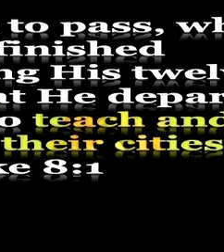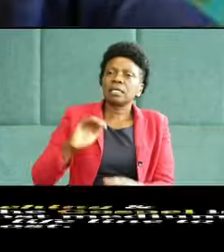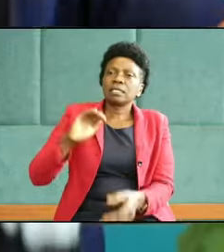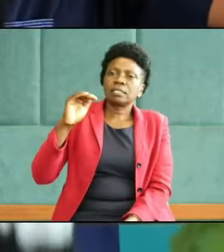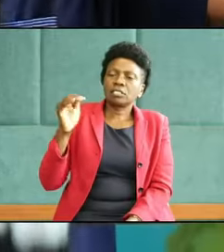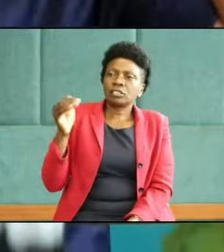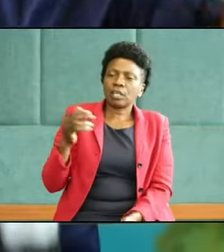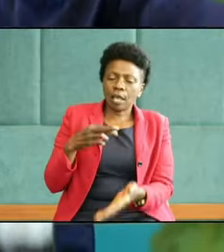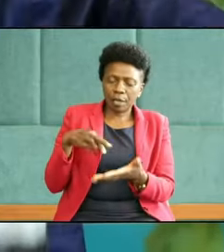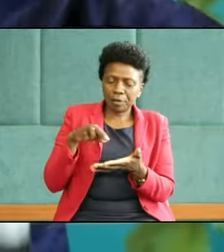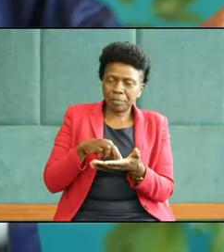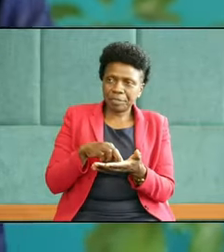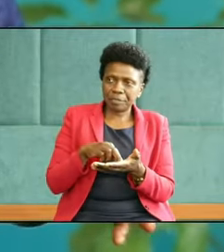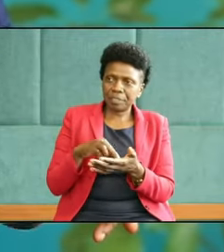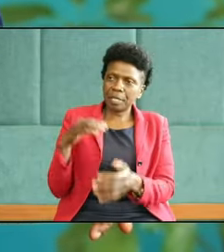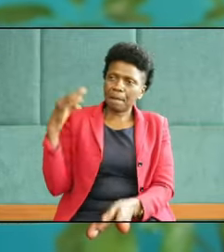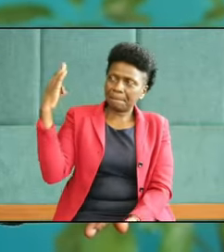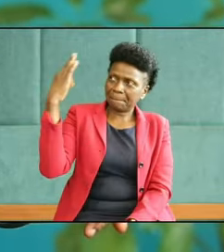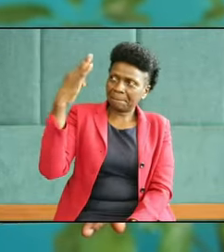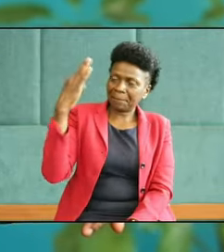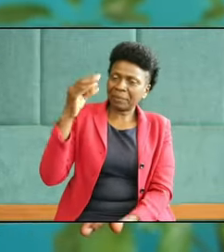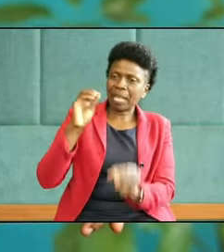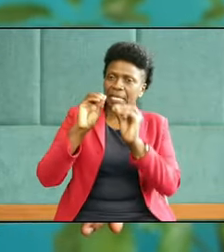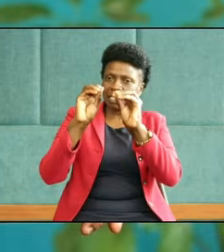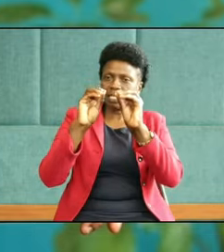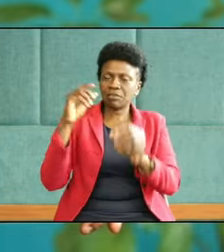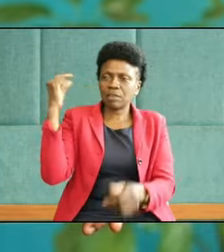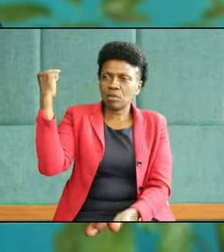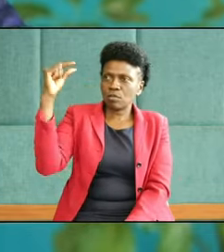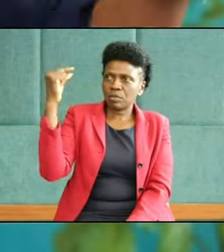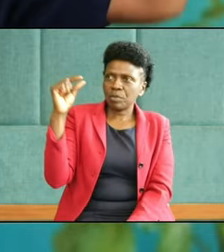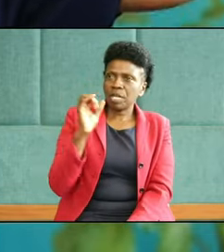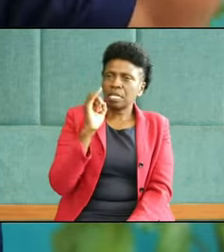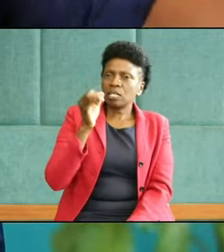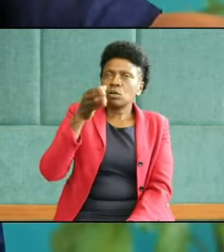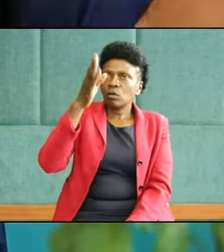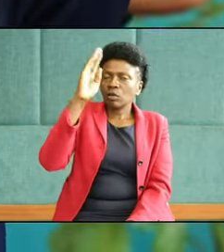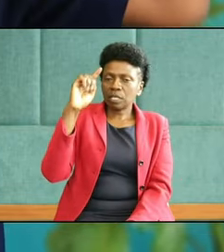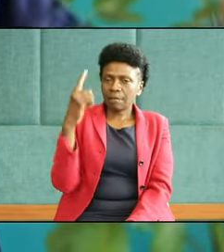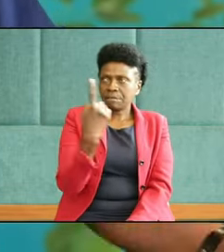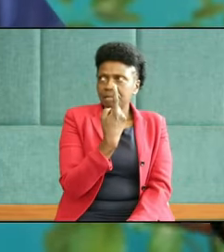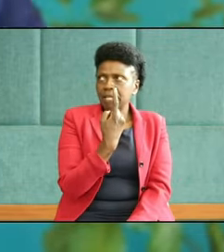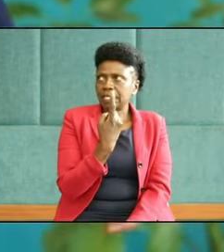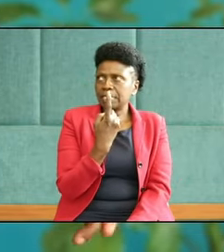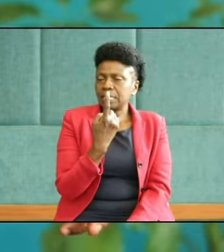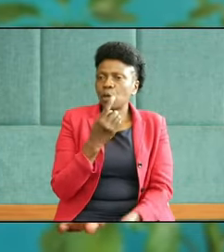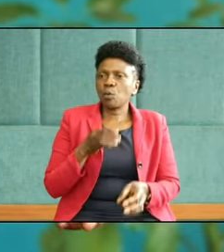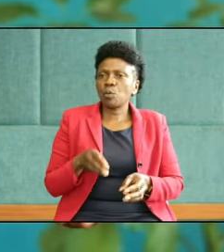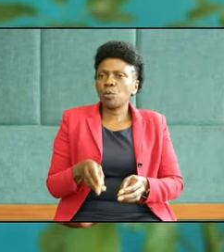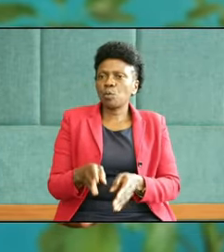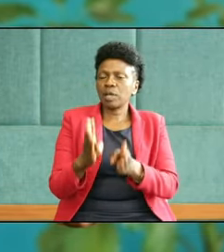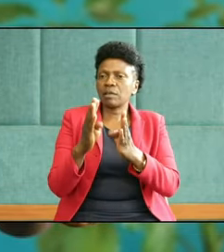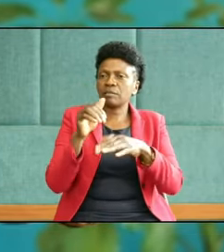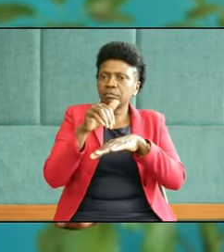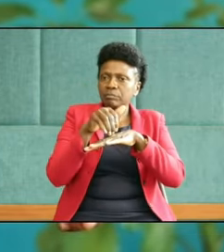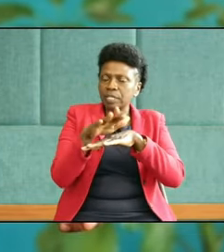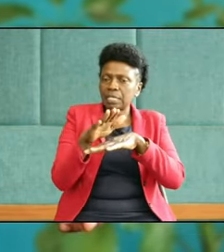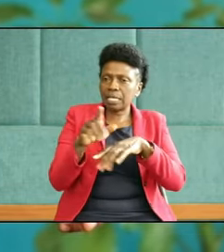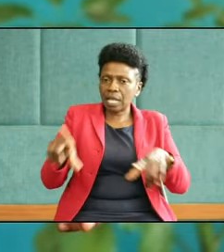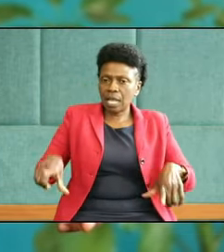I repeat, the preaching and the teaching of the gospel is God's foremost medium of sending